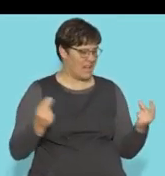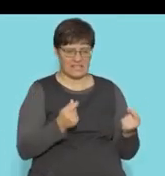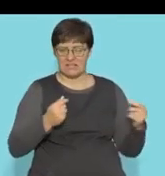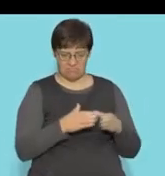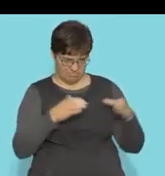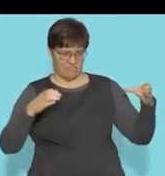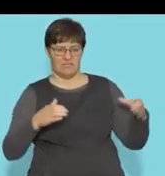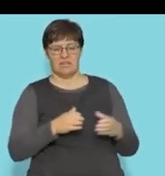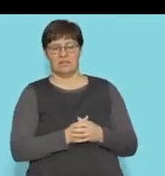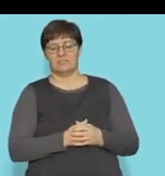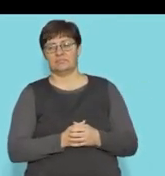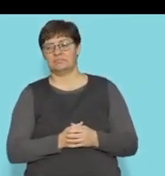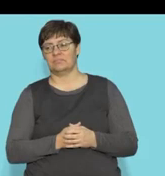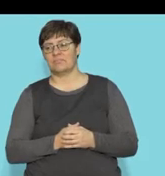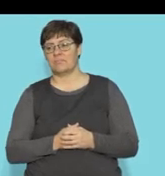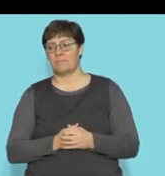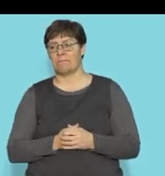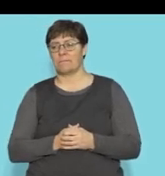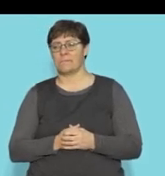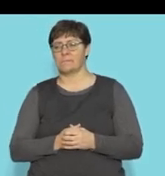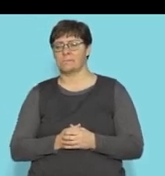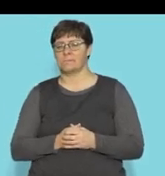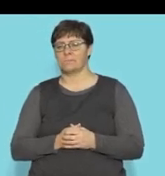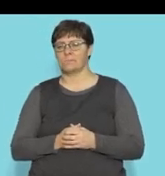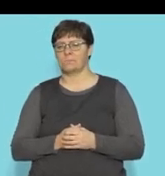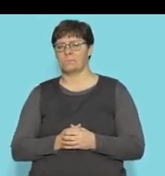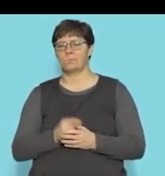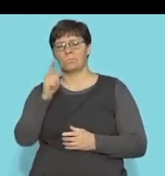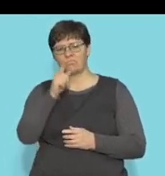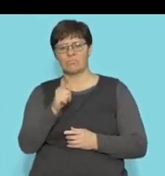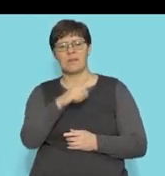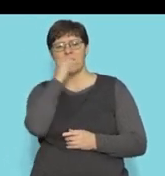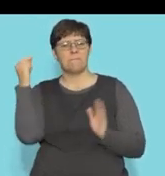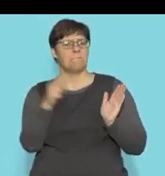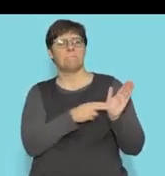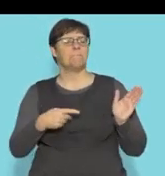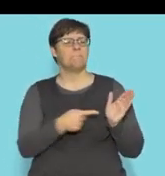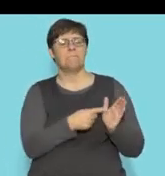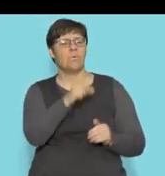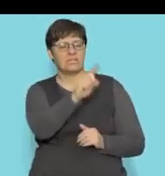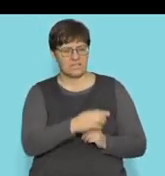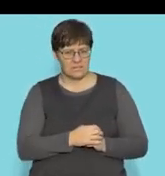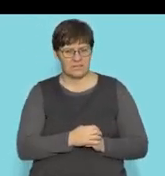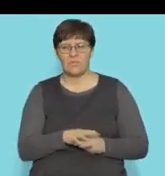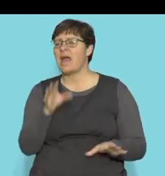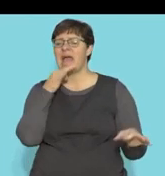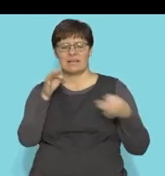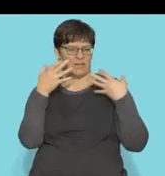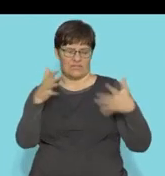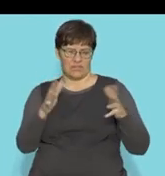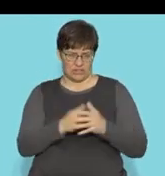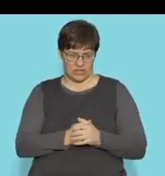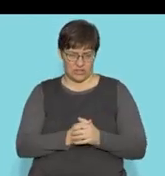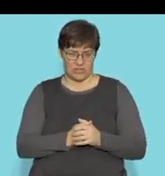increase in the number of reindeer. What is this kind of growth curve called? Well, we've explained